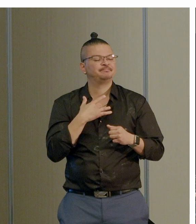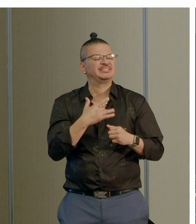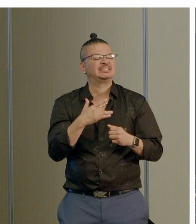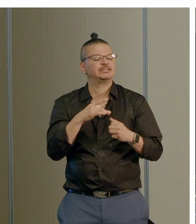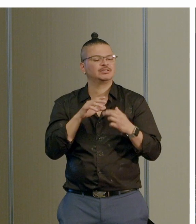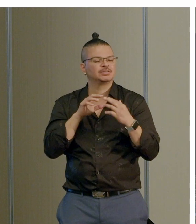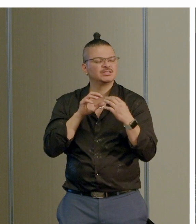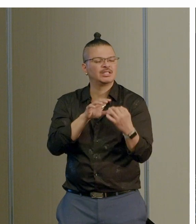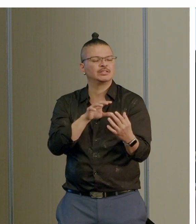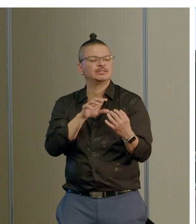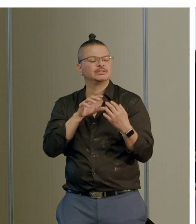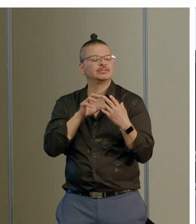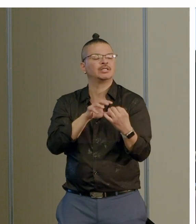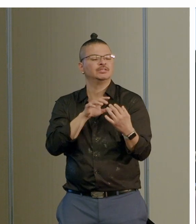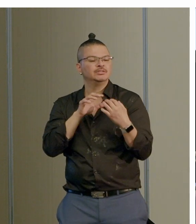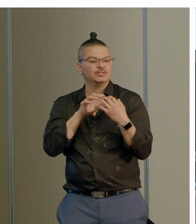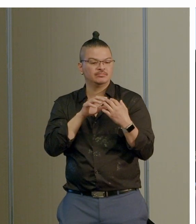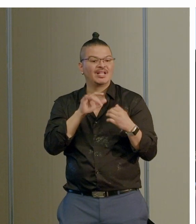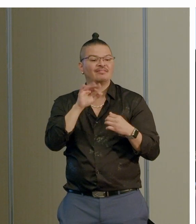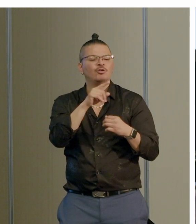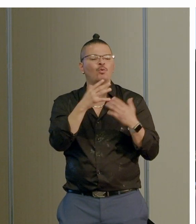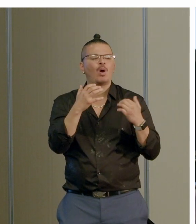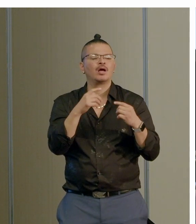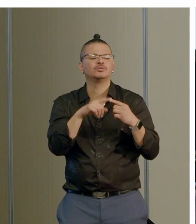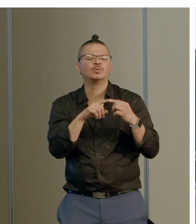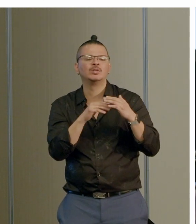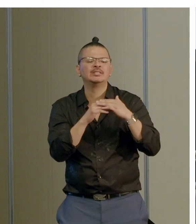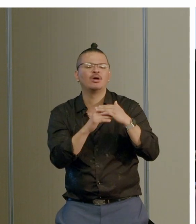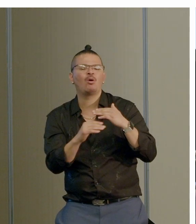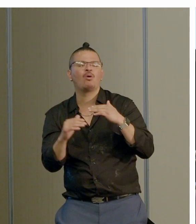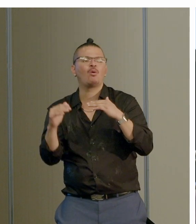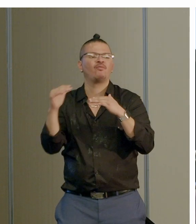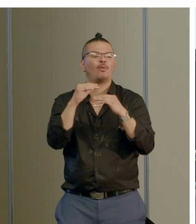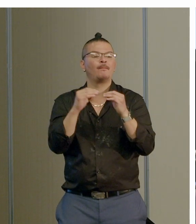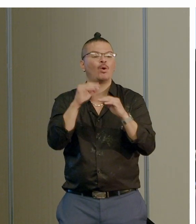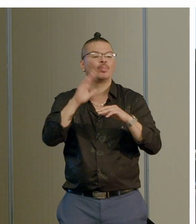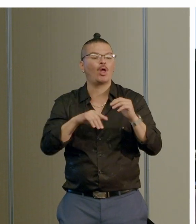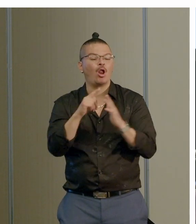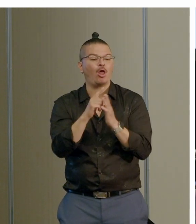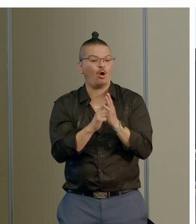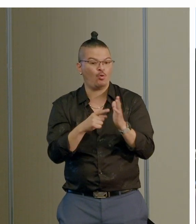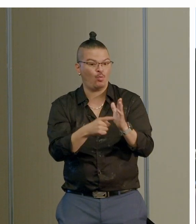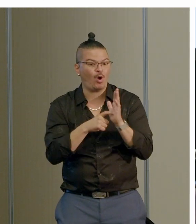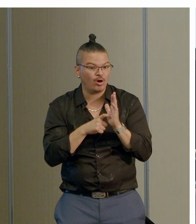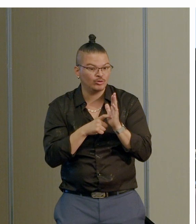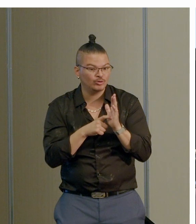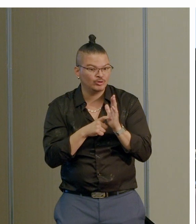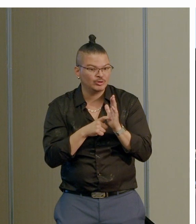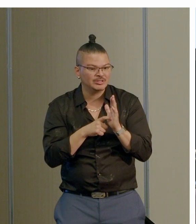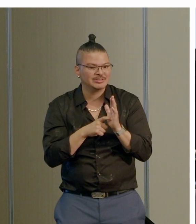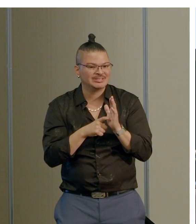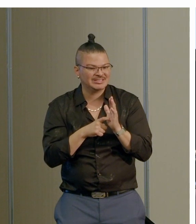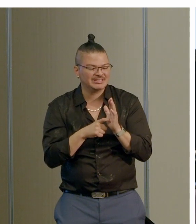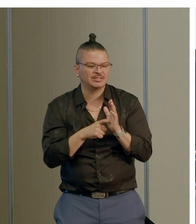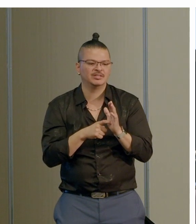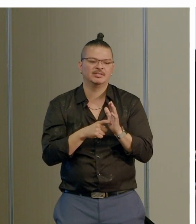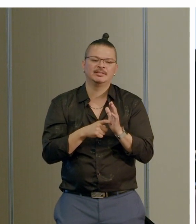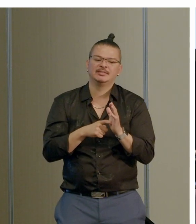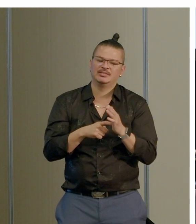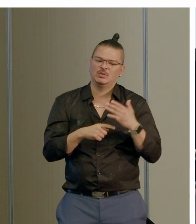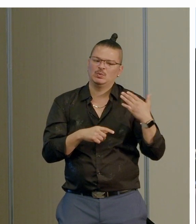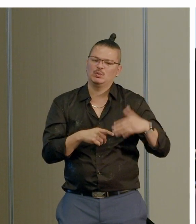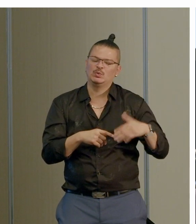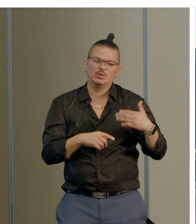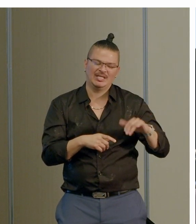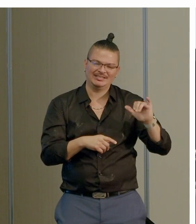law? Oh, that's a really good question. And that was one of the challenges I had when I met with